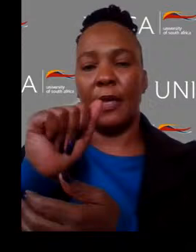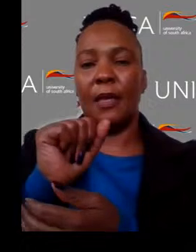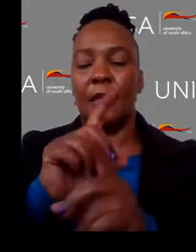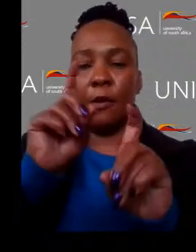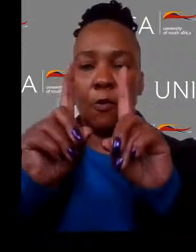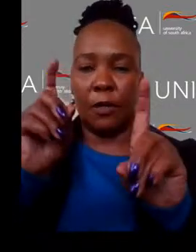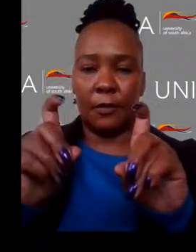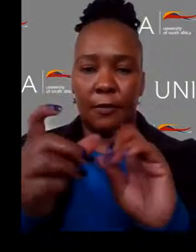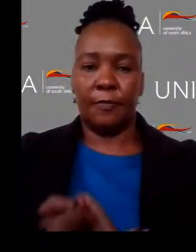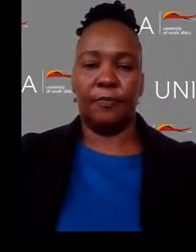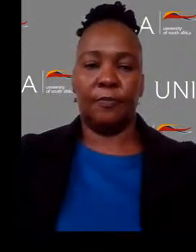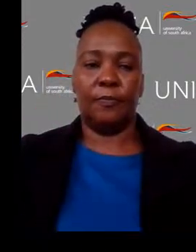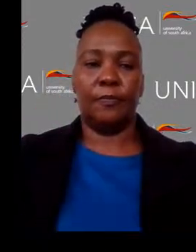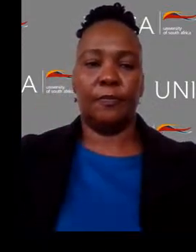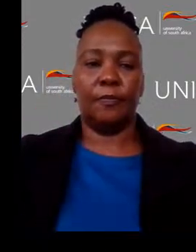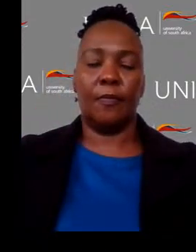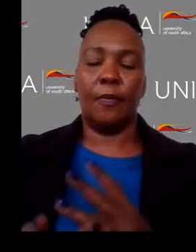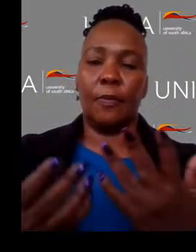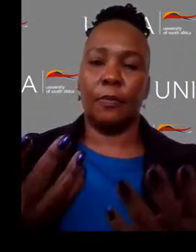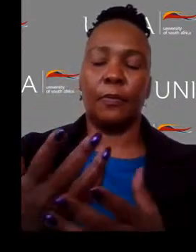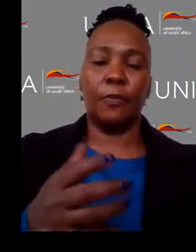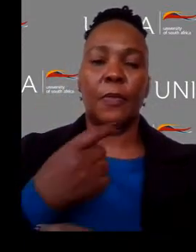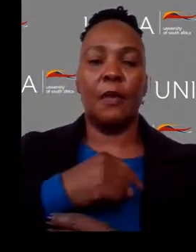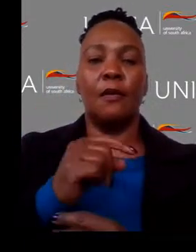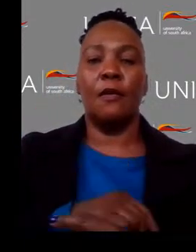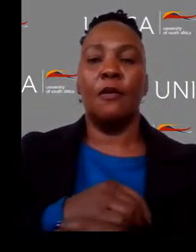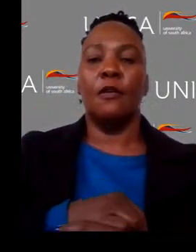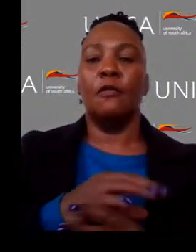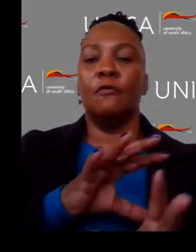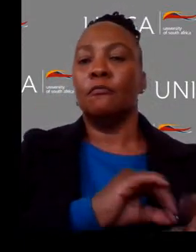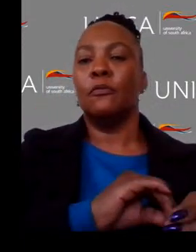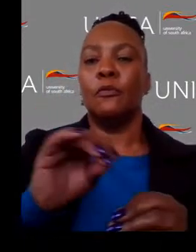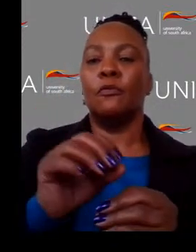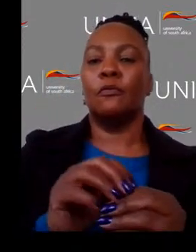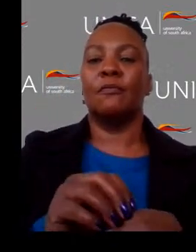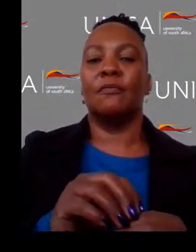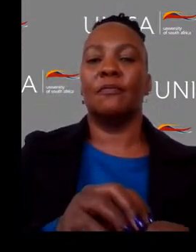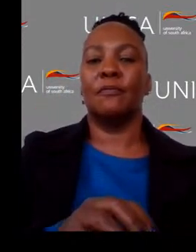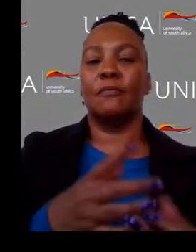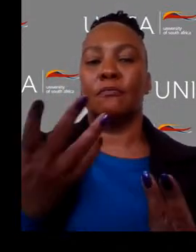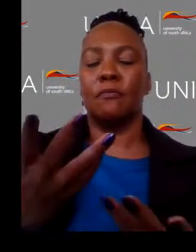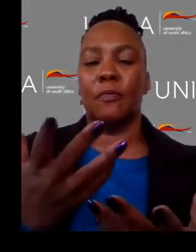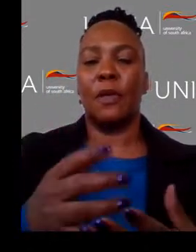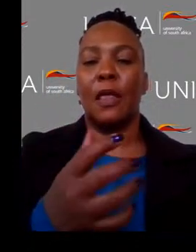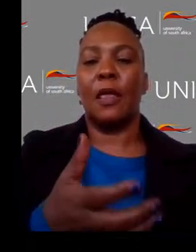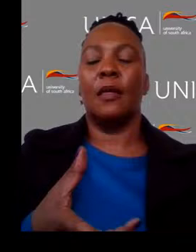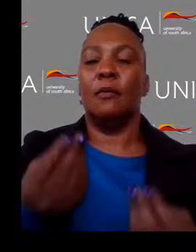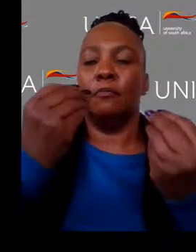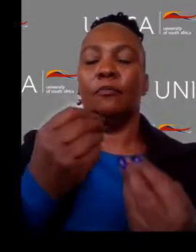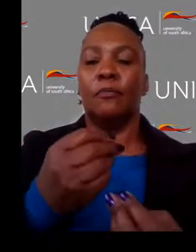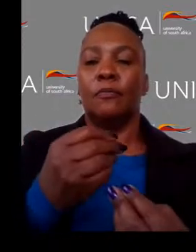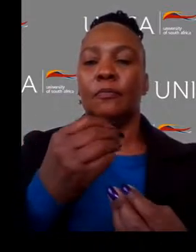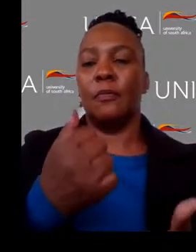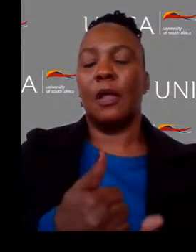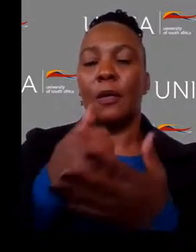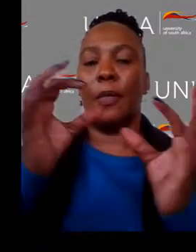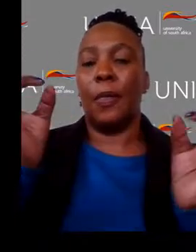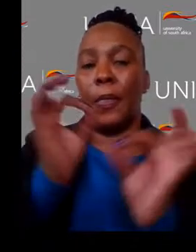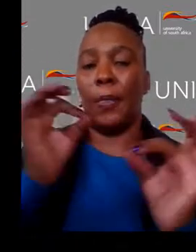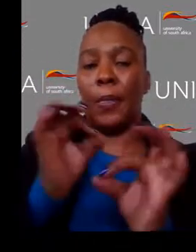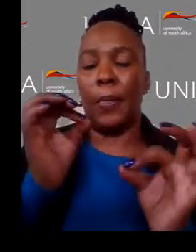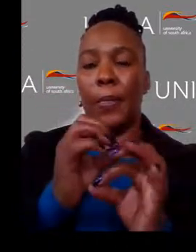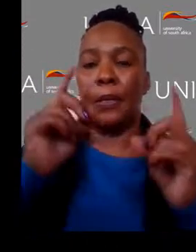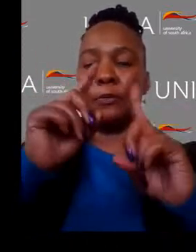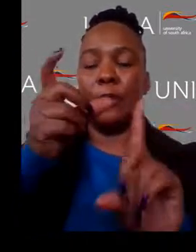inquiries. For escalation of inquiries, if you are not getting help, we have a supervisor